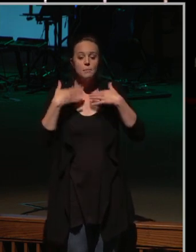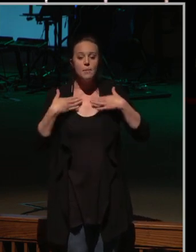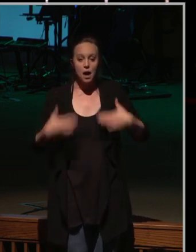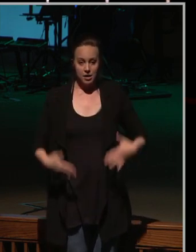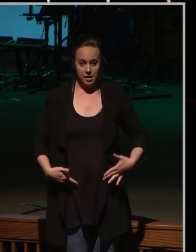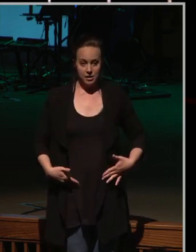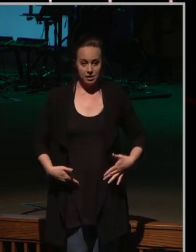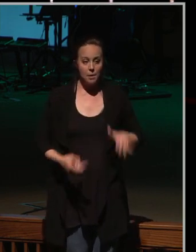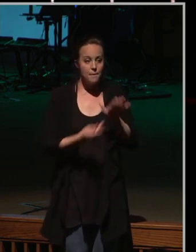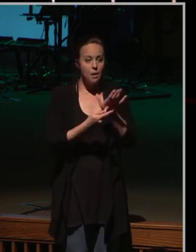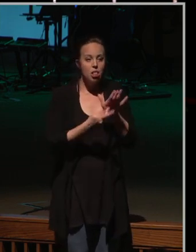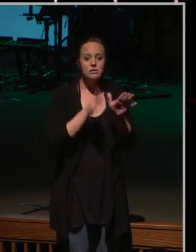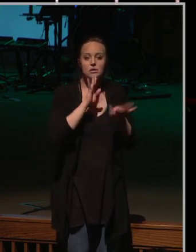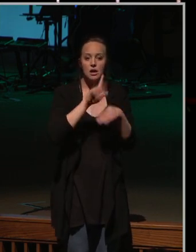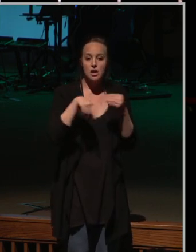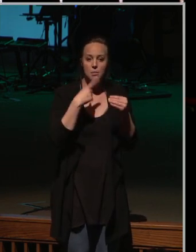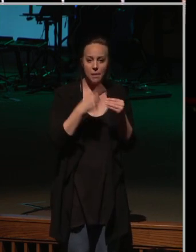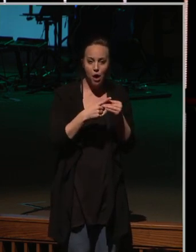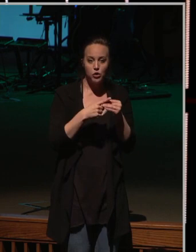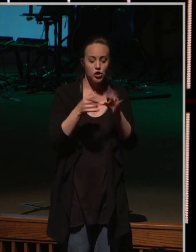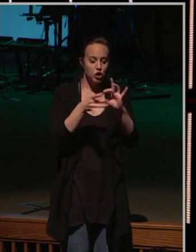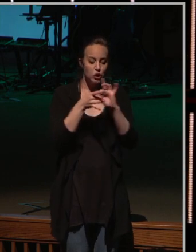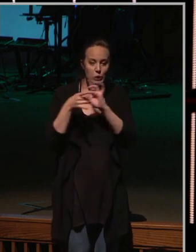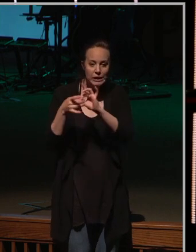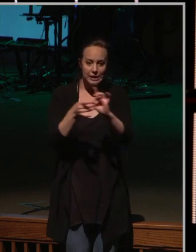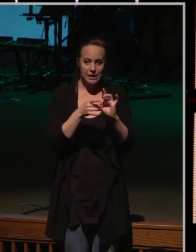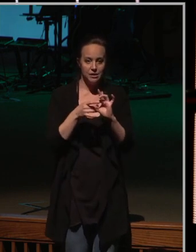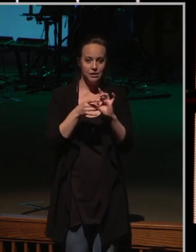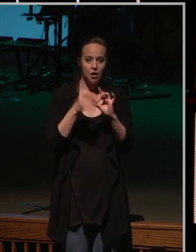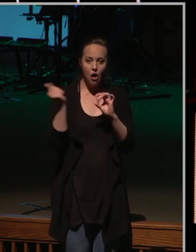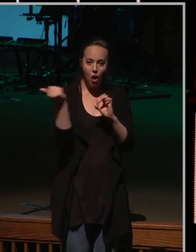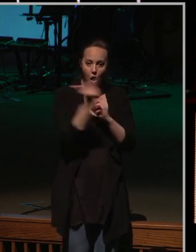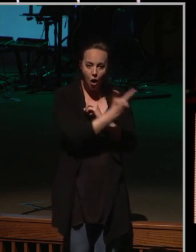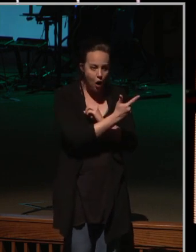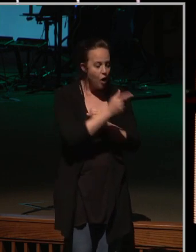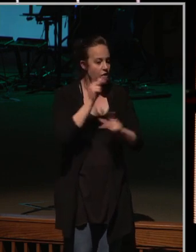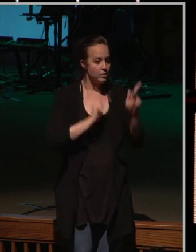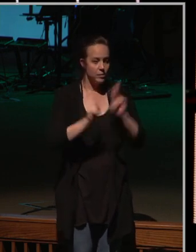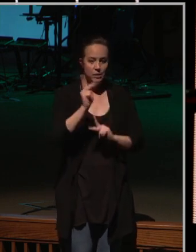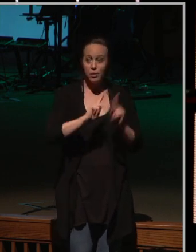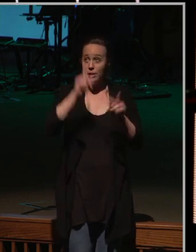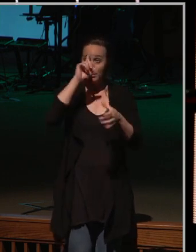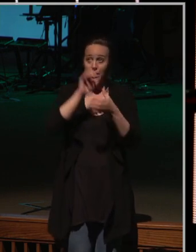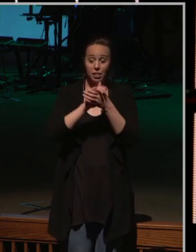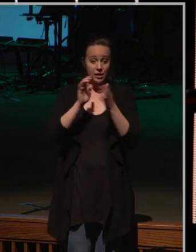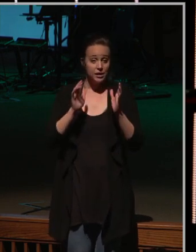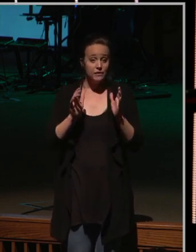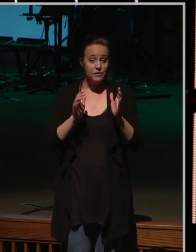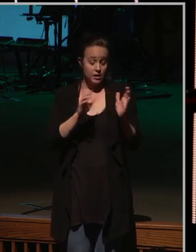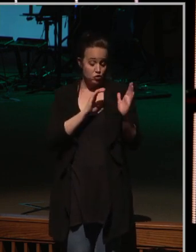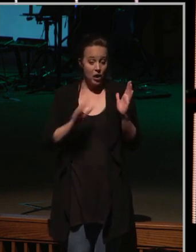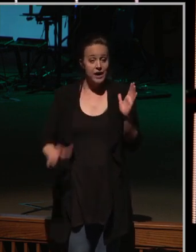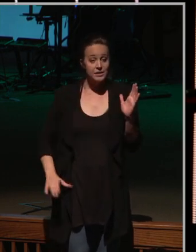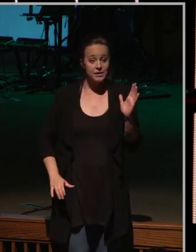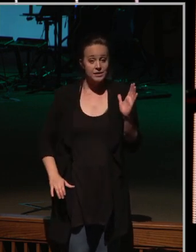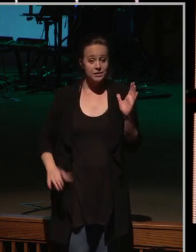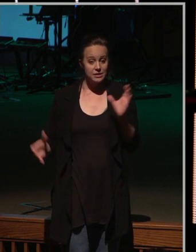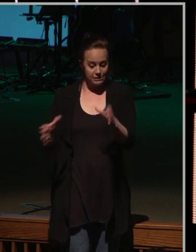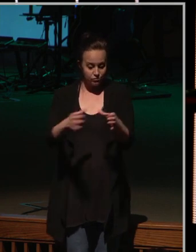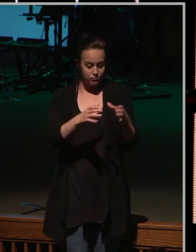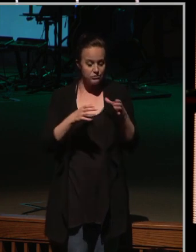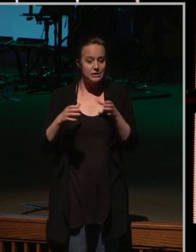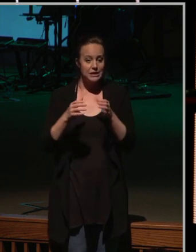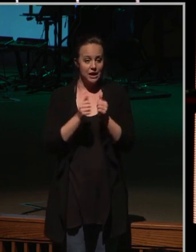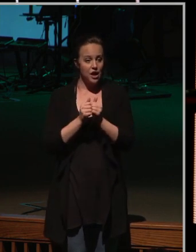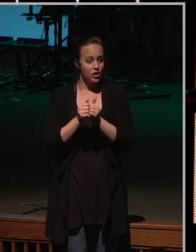followers of Christ. And as I was thinking about this passage, I had to think back in my own life on the conversations that we've had